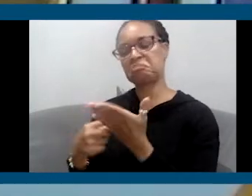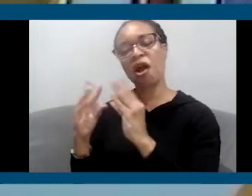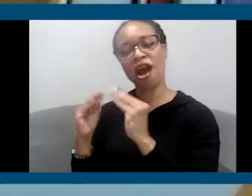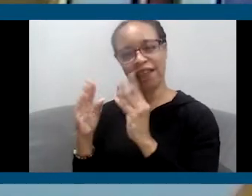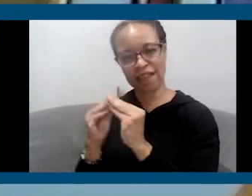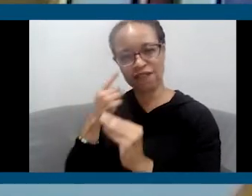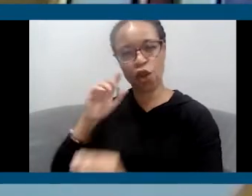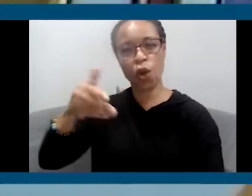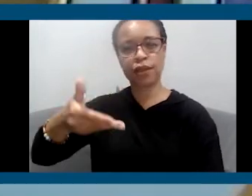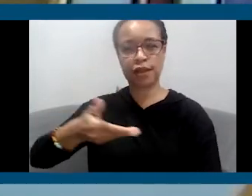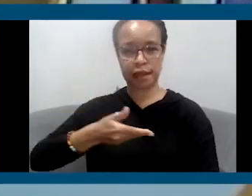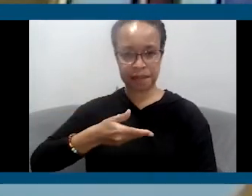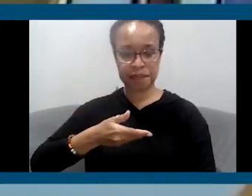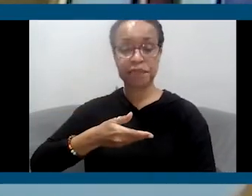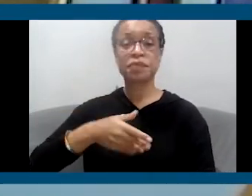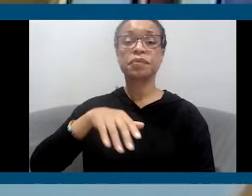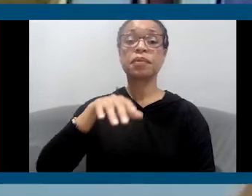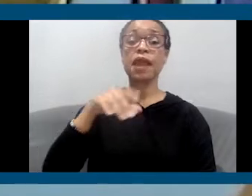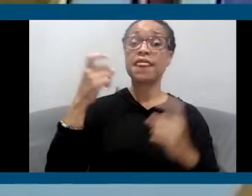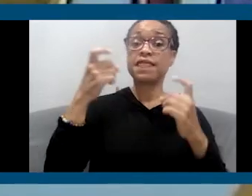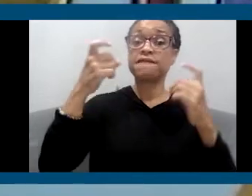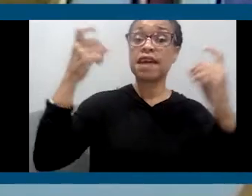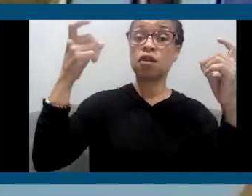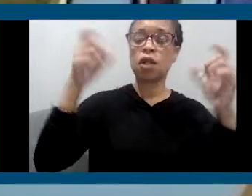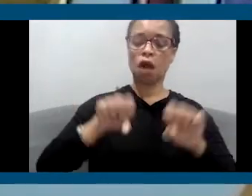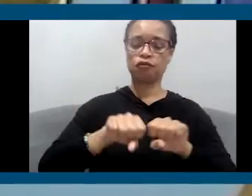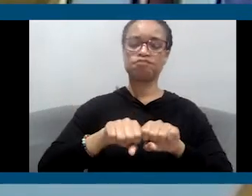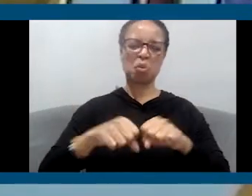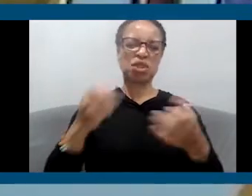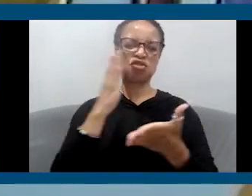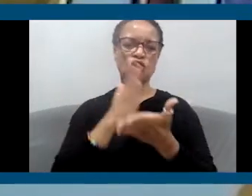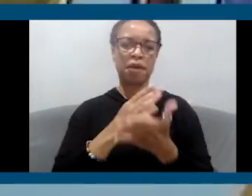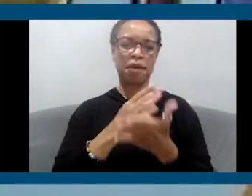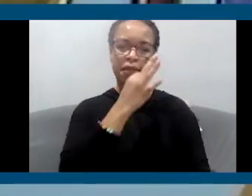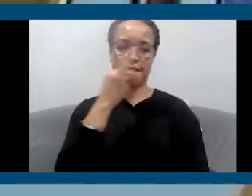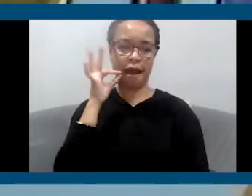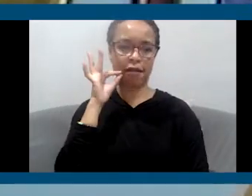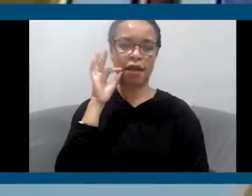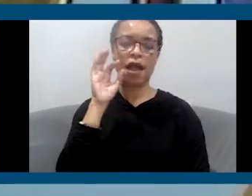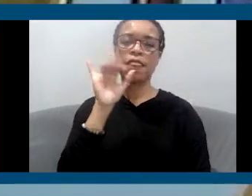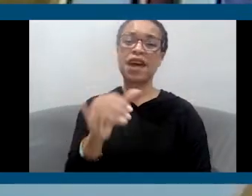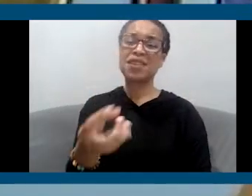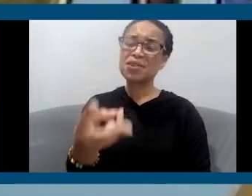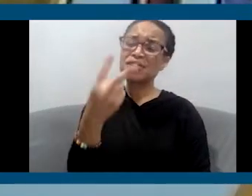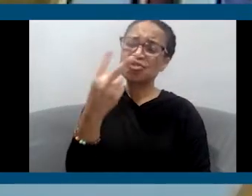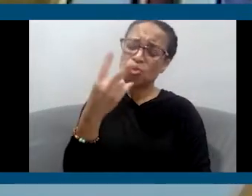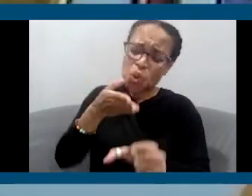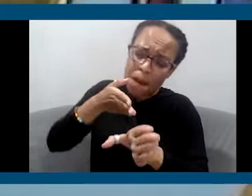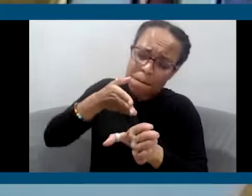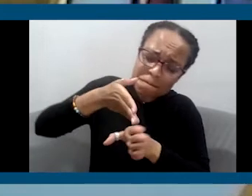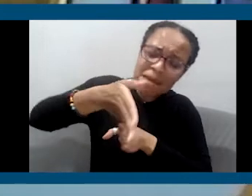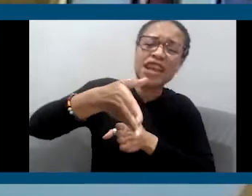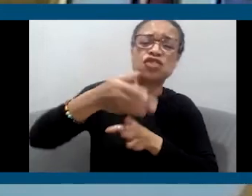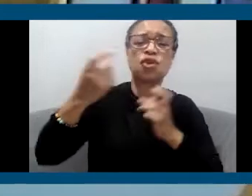festival, Eid al-Fitr, or the festival of breaking the fast, is one of the two major holidays celebrated